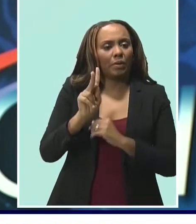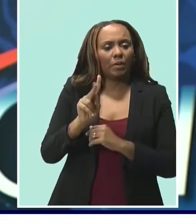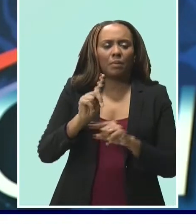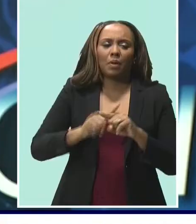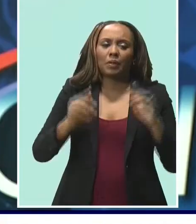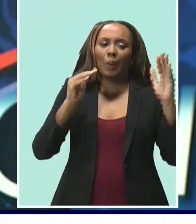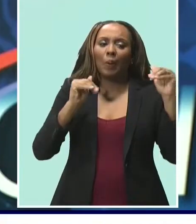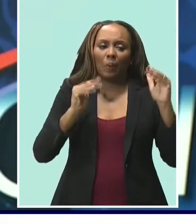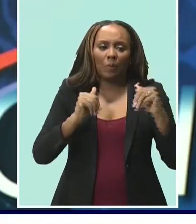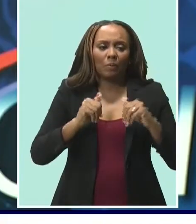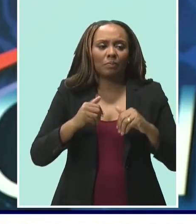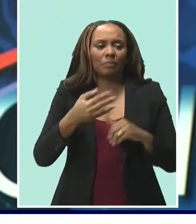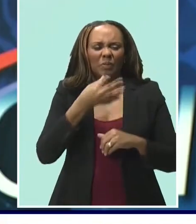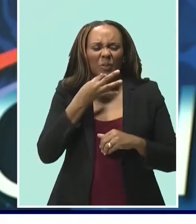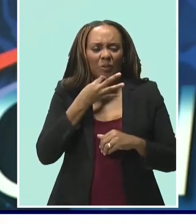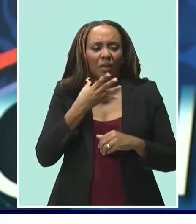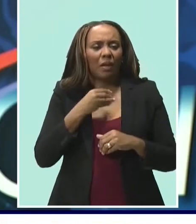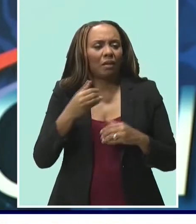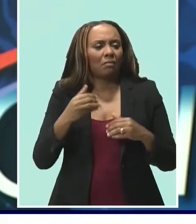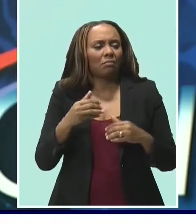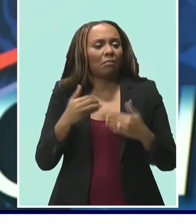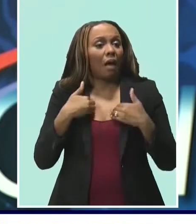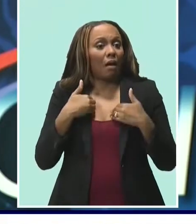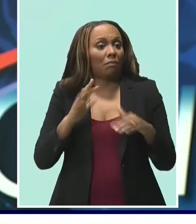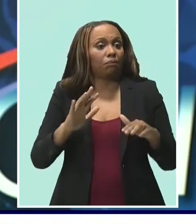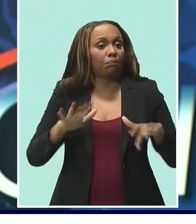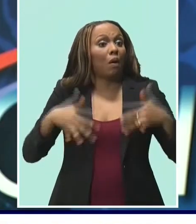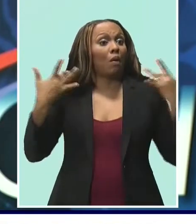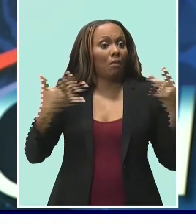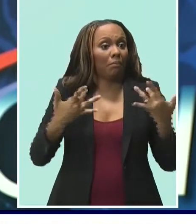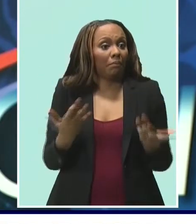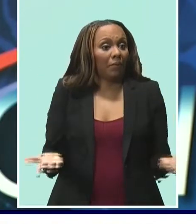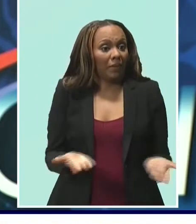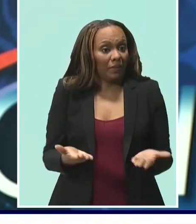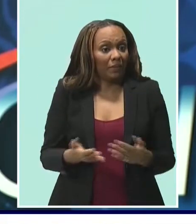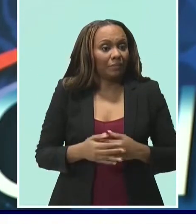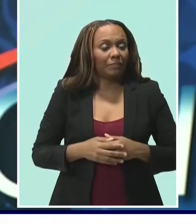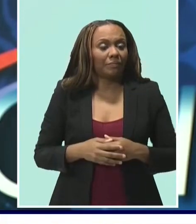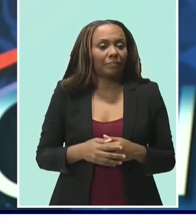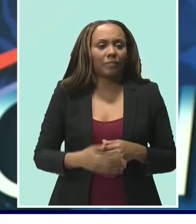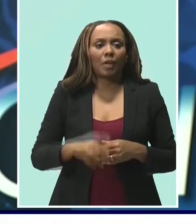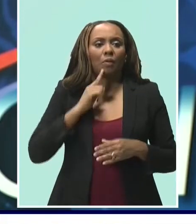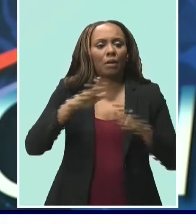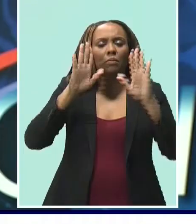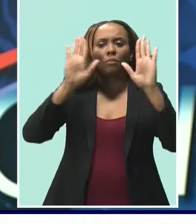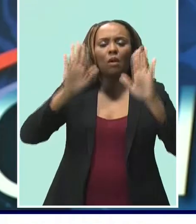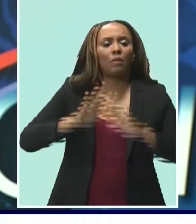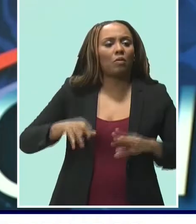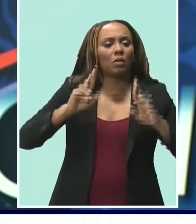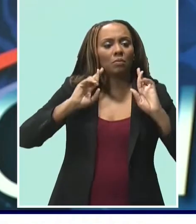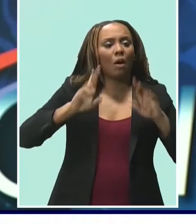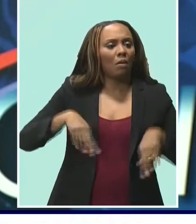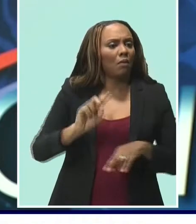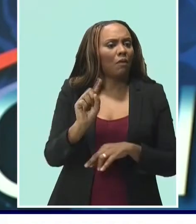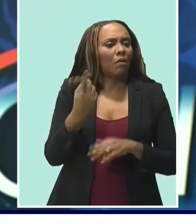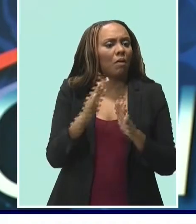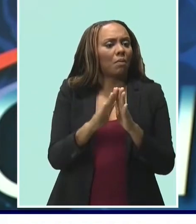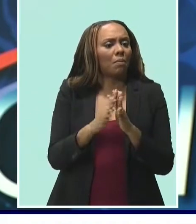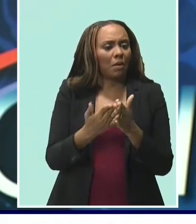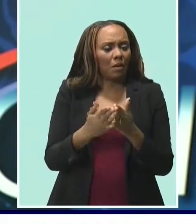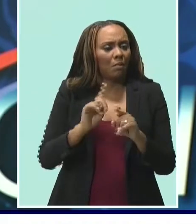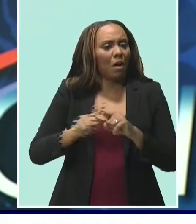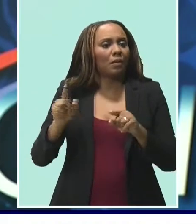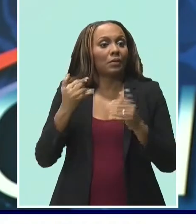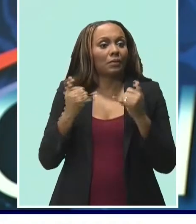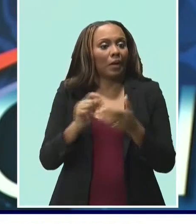and have an event right here in Barbados as well. In the meantime, following a great response to her first published work, Ms. Osei is working on